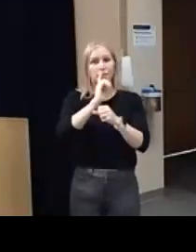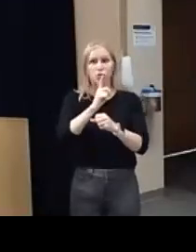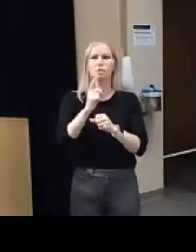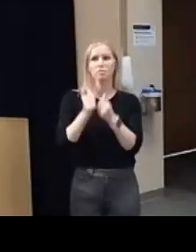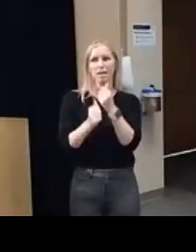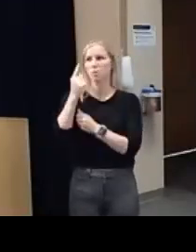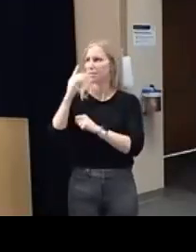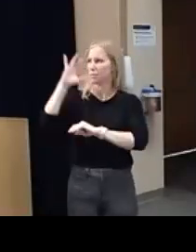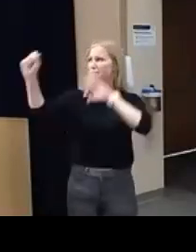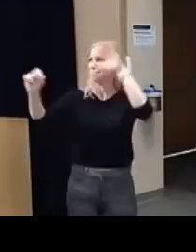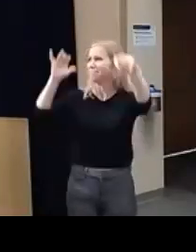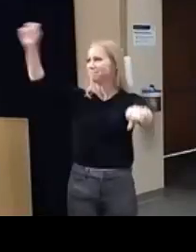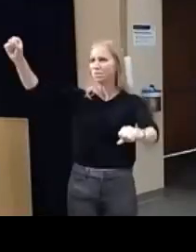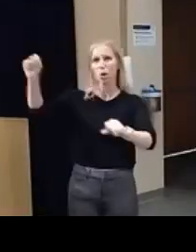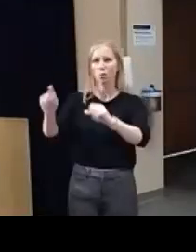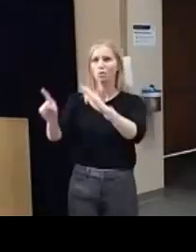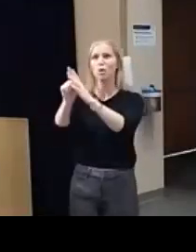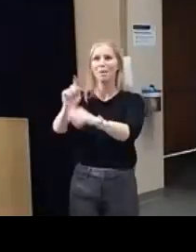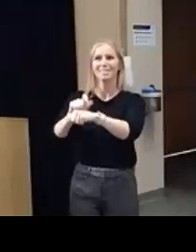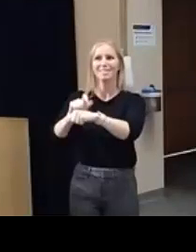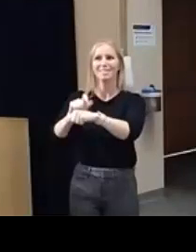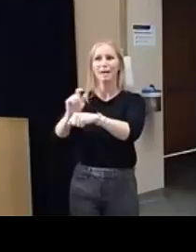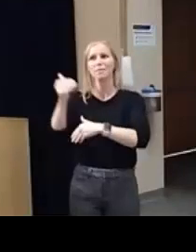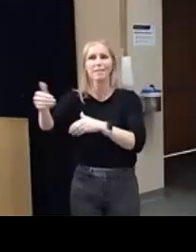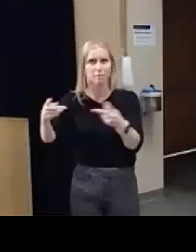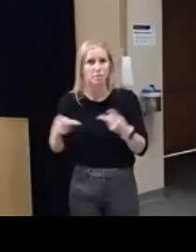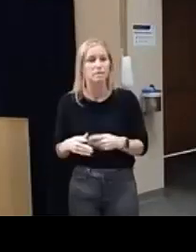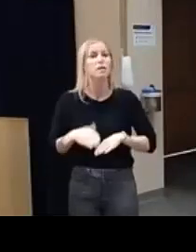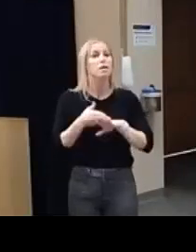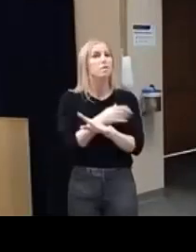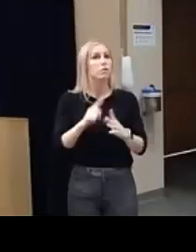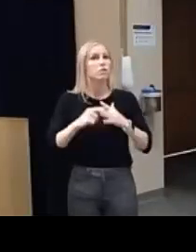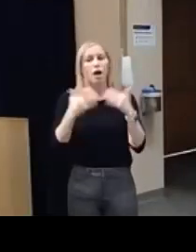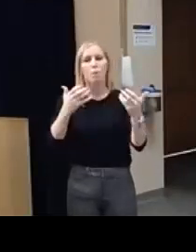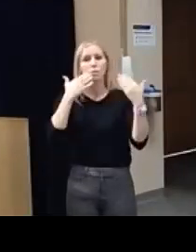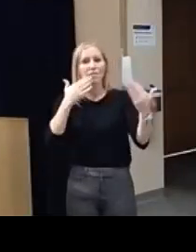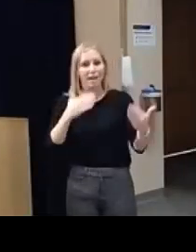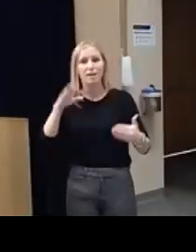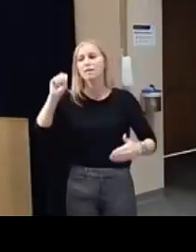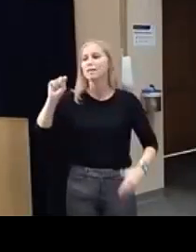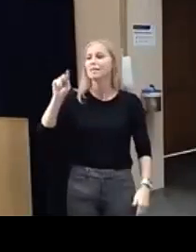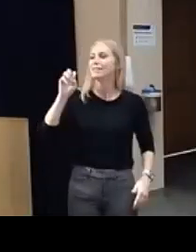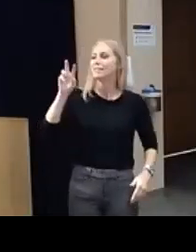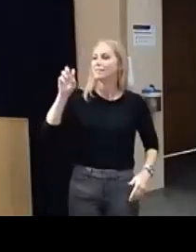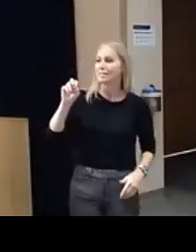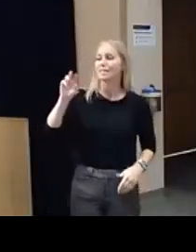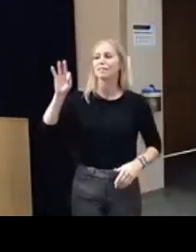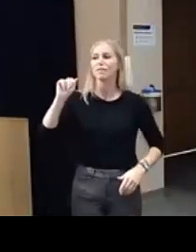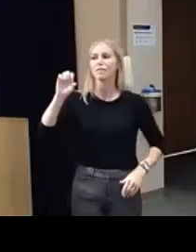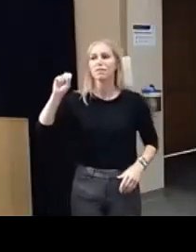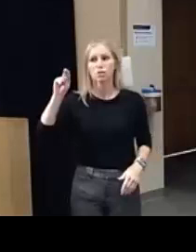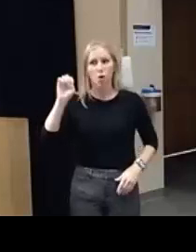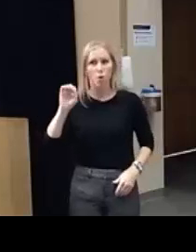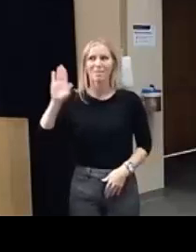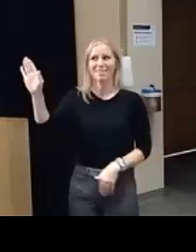on. Before I start, I just wanted to thank a few people, Steve Fasone and his crew, who set this up all the